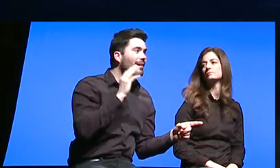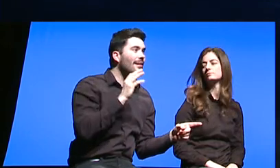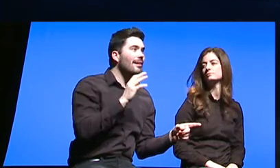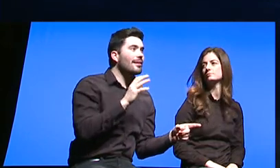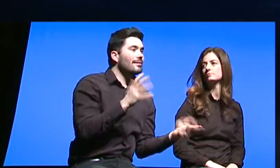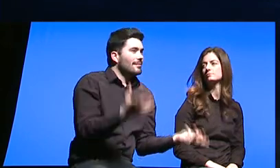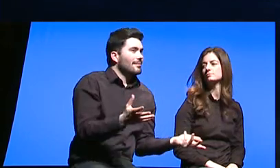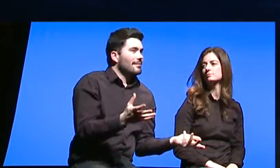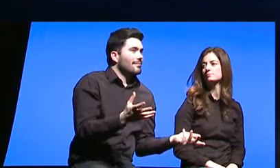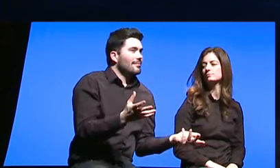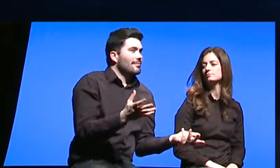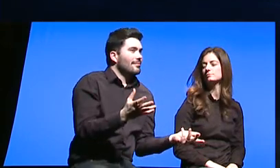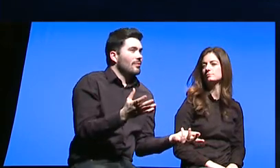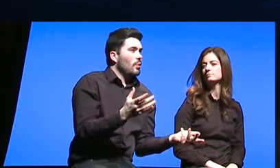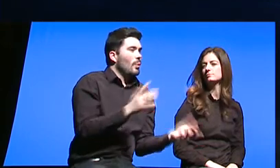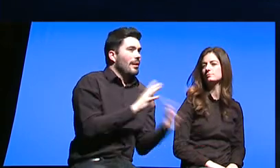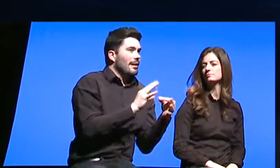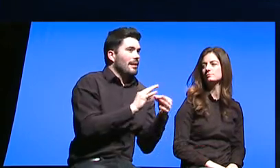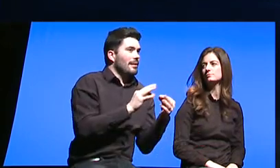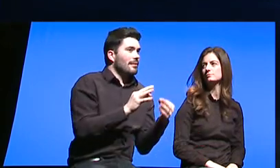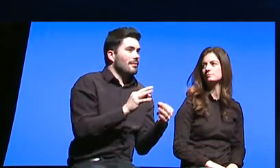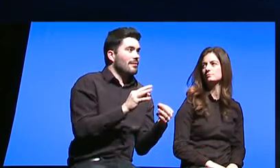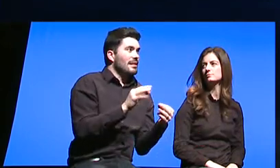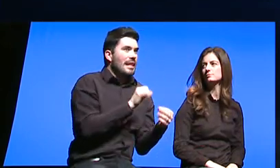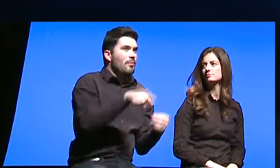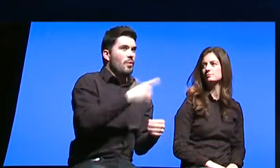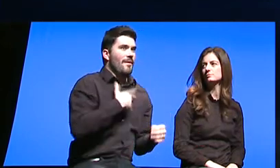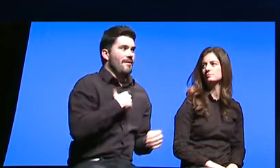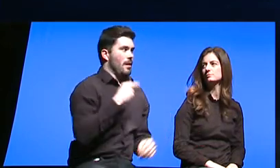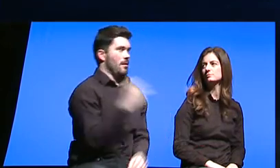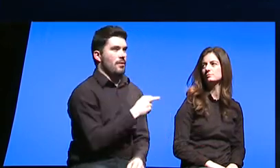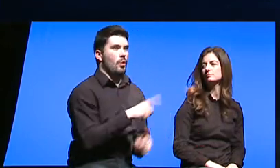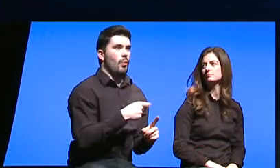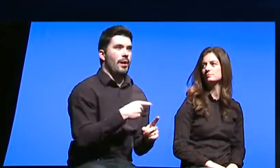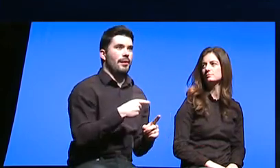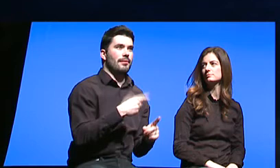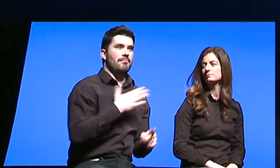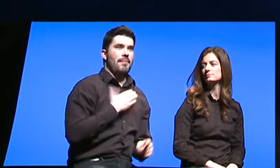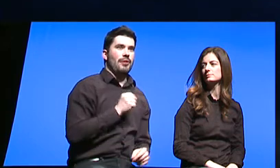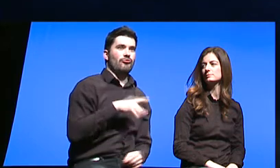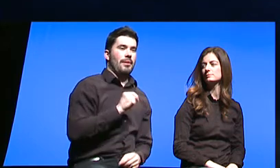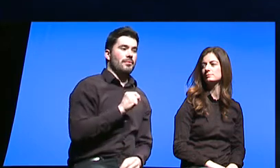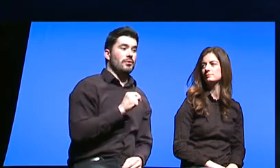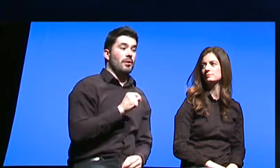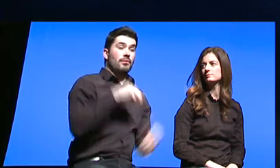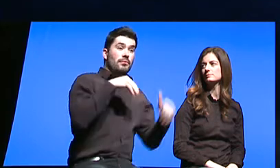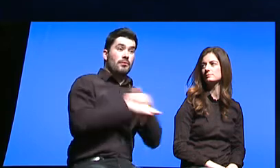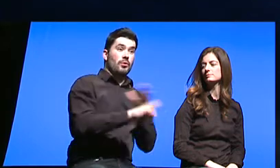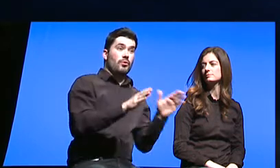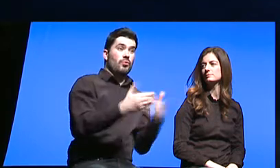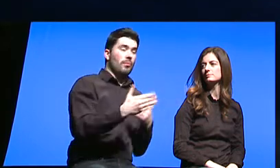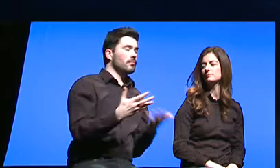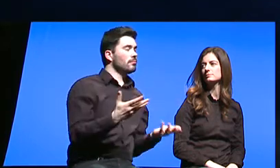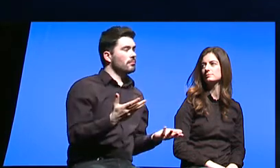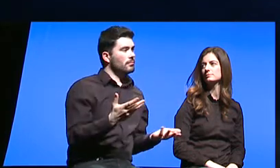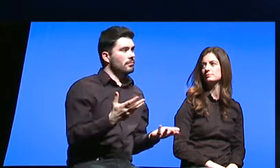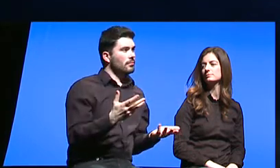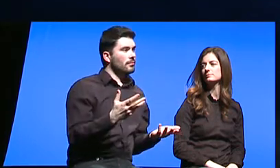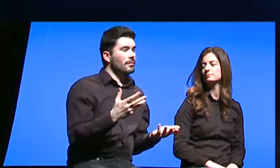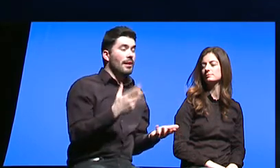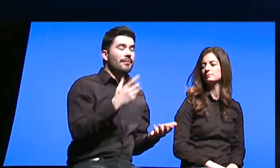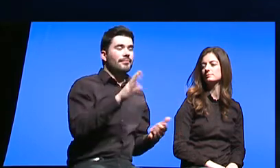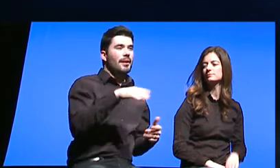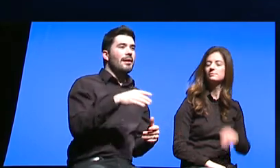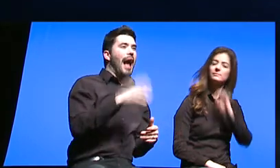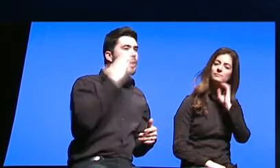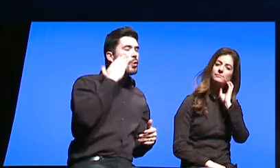other the same way that y'all met us. By the script. So walking to a room, I had blonde hair at the time, I don't know when we did this, but walking to a